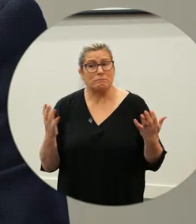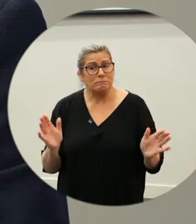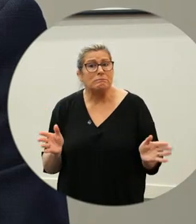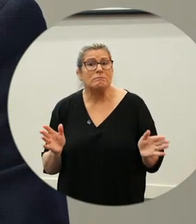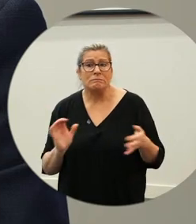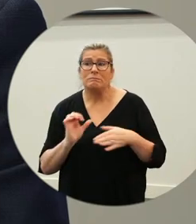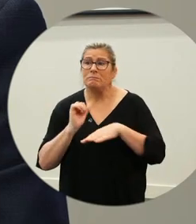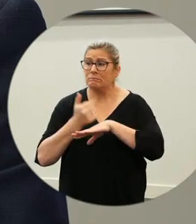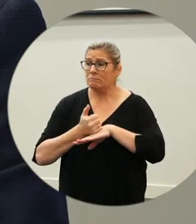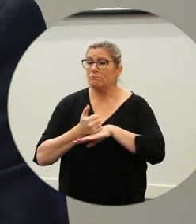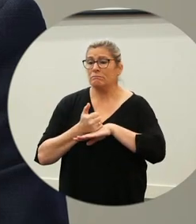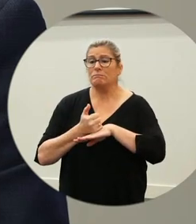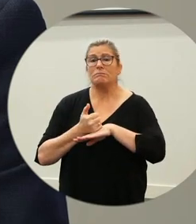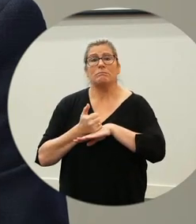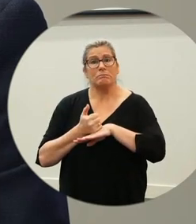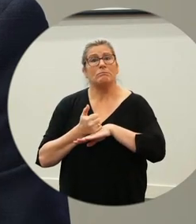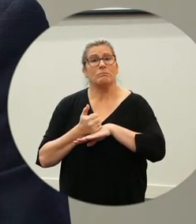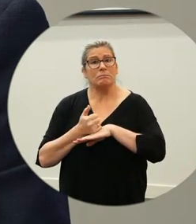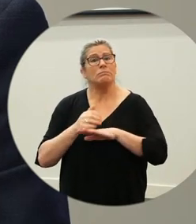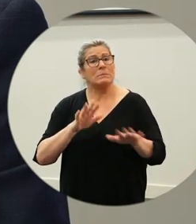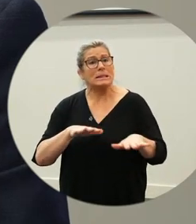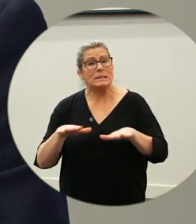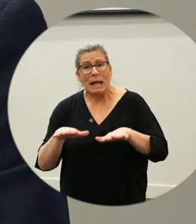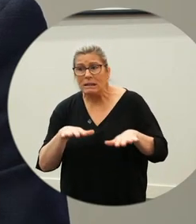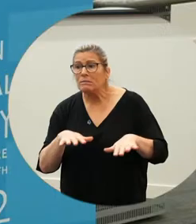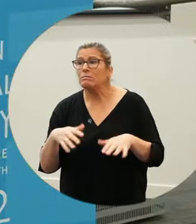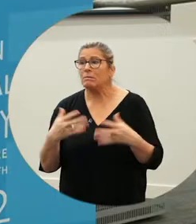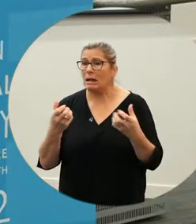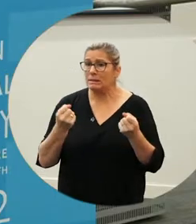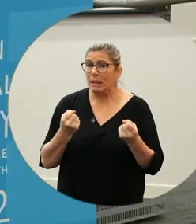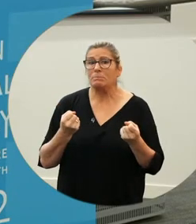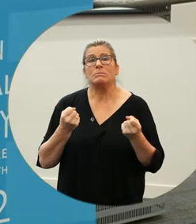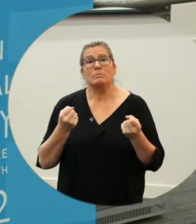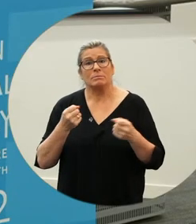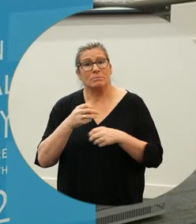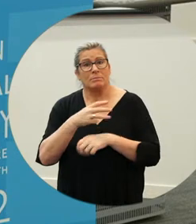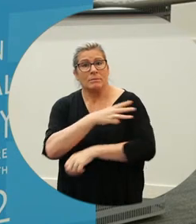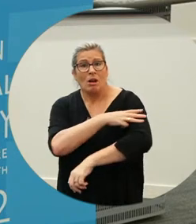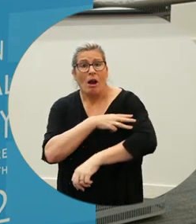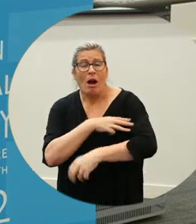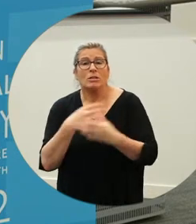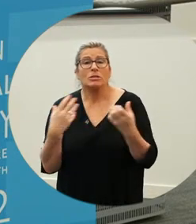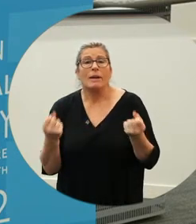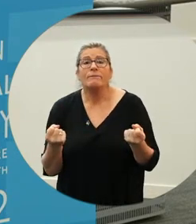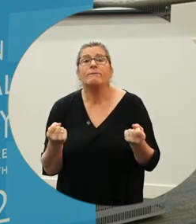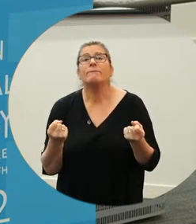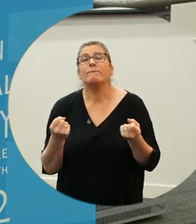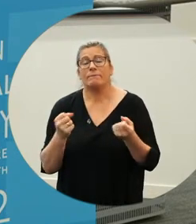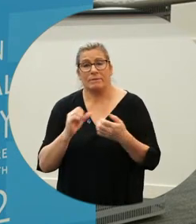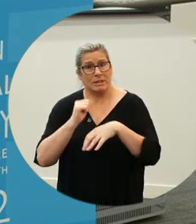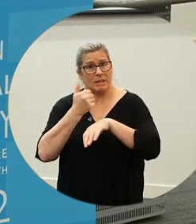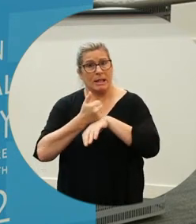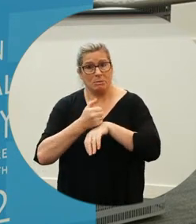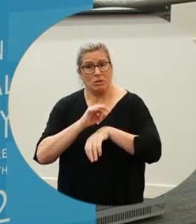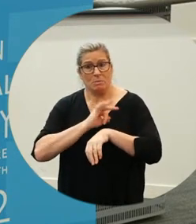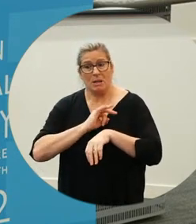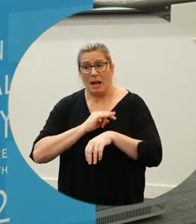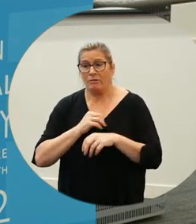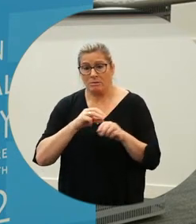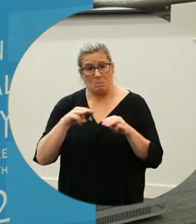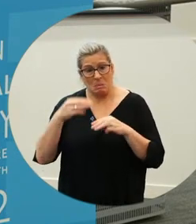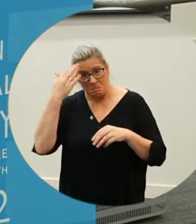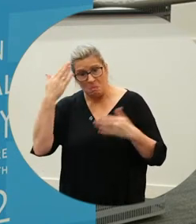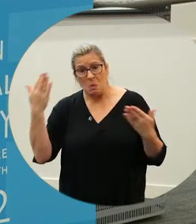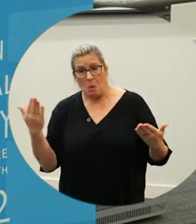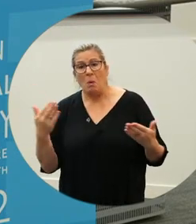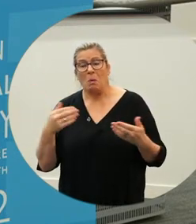been settled. The guards had established themselves over